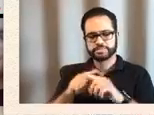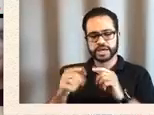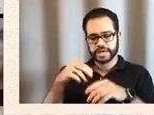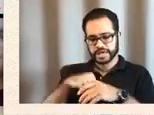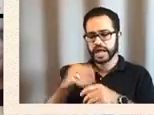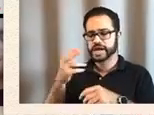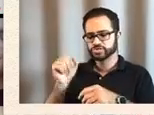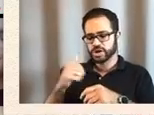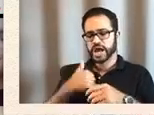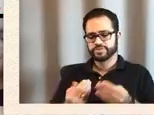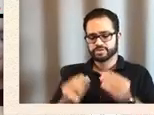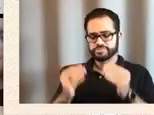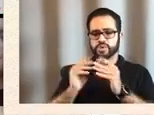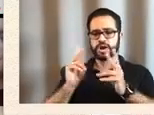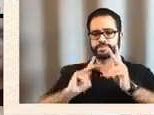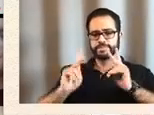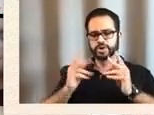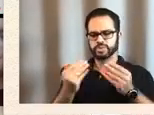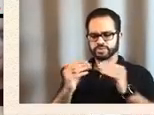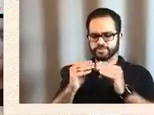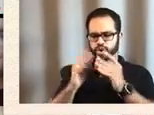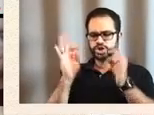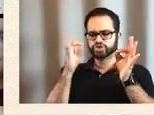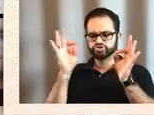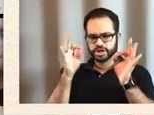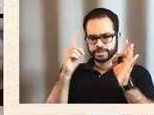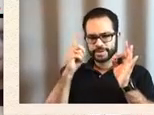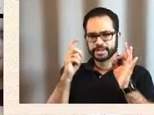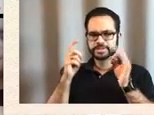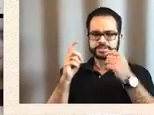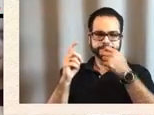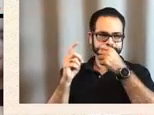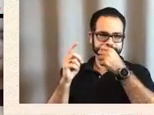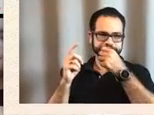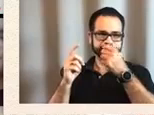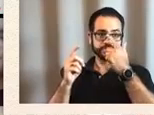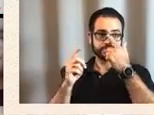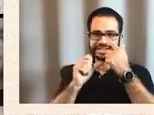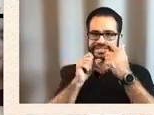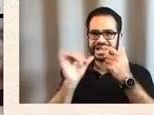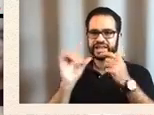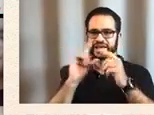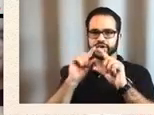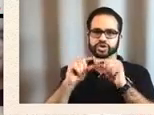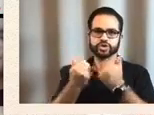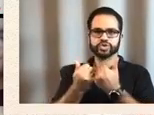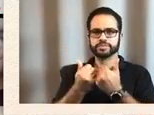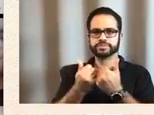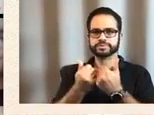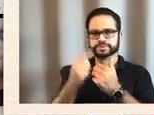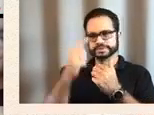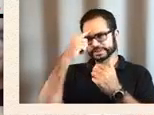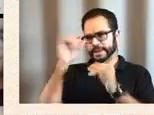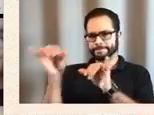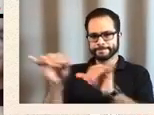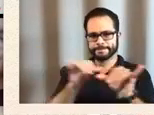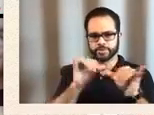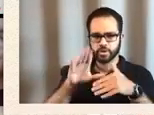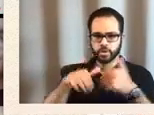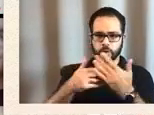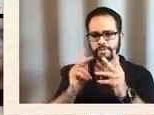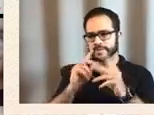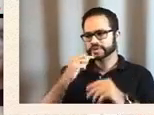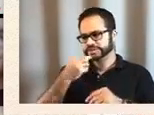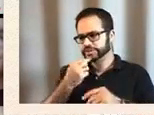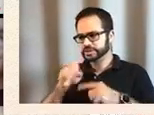more, and it was just a little bit more distracting since it was not like a group of like-minded people. Everyone is serious about music, so I was able